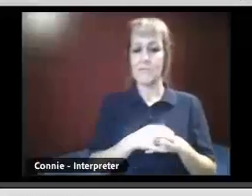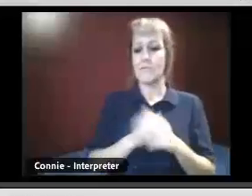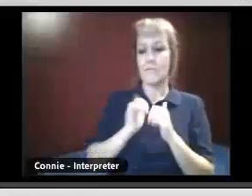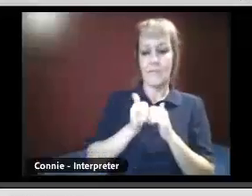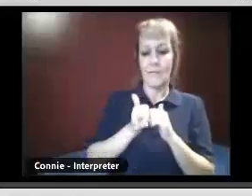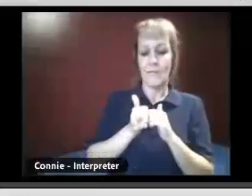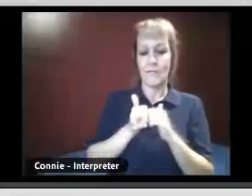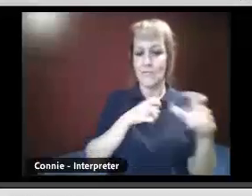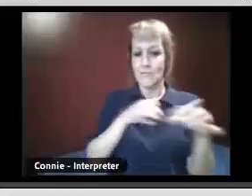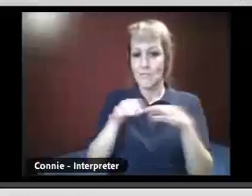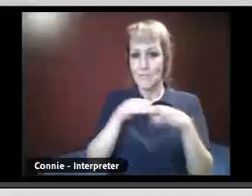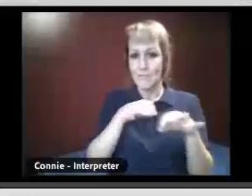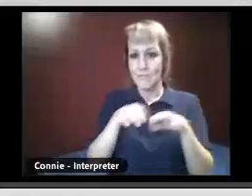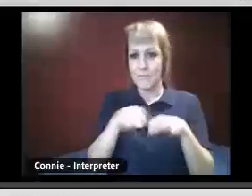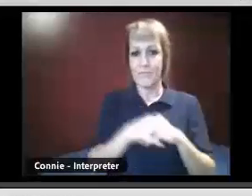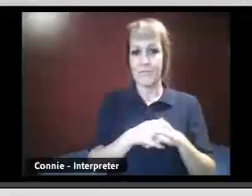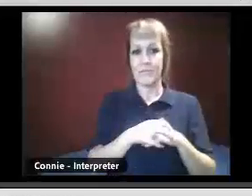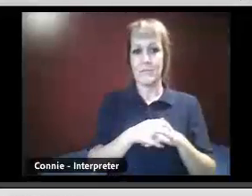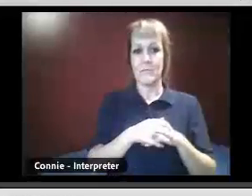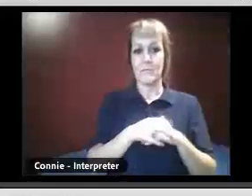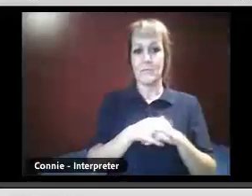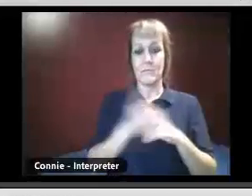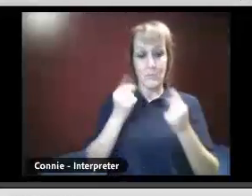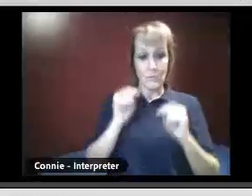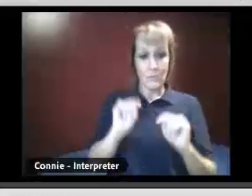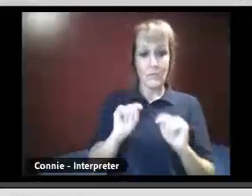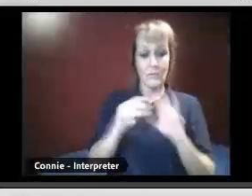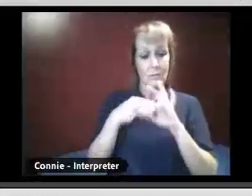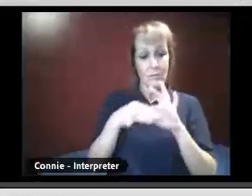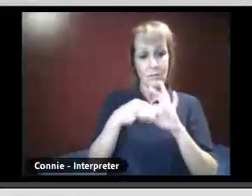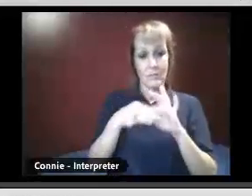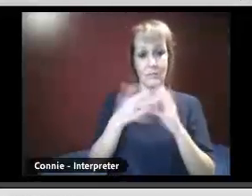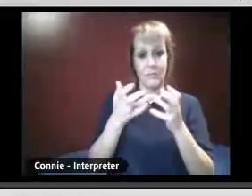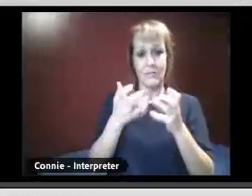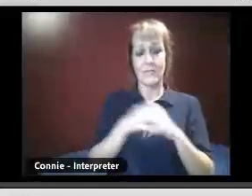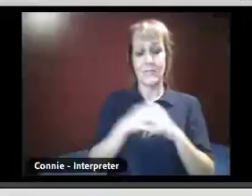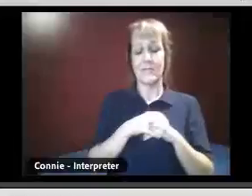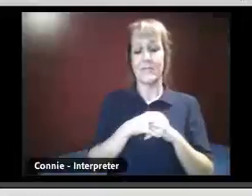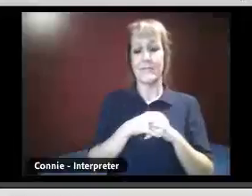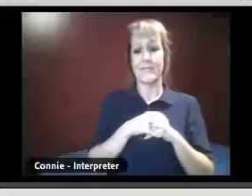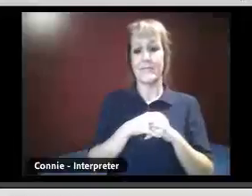here? Because again, you're trying to get cooperation